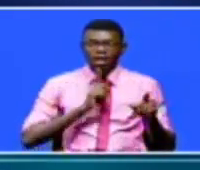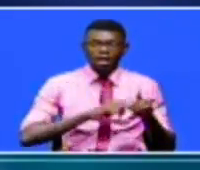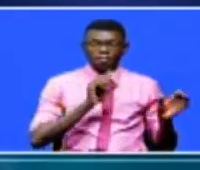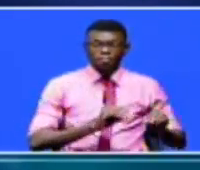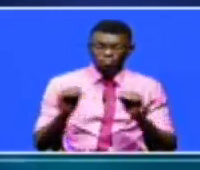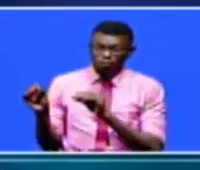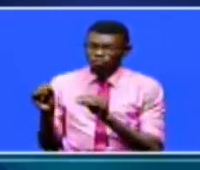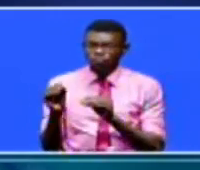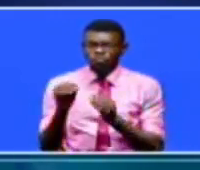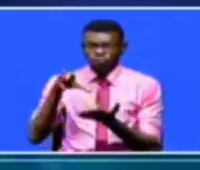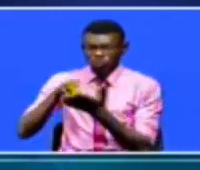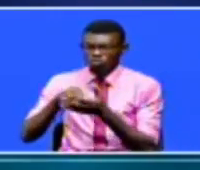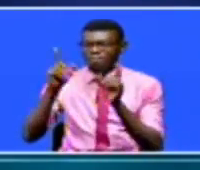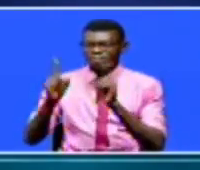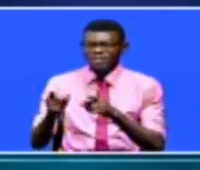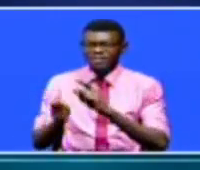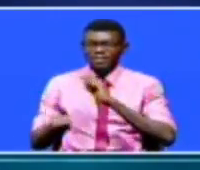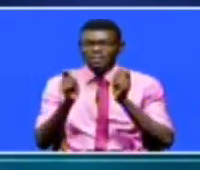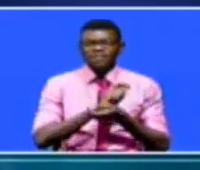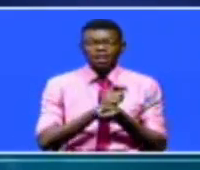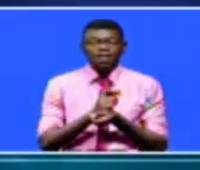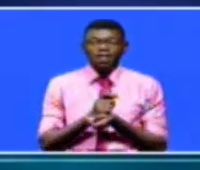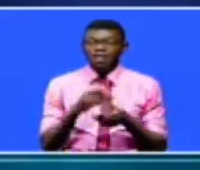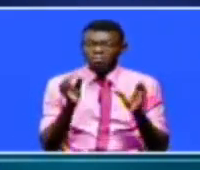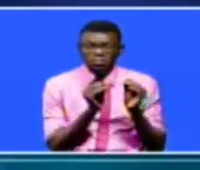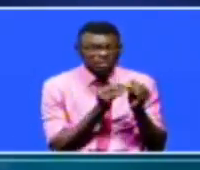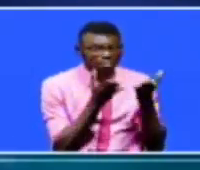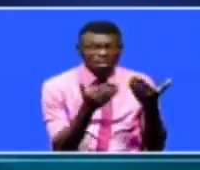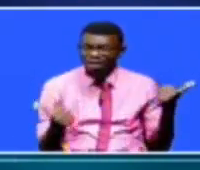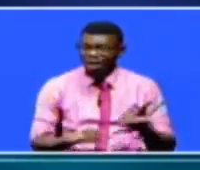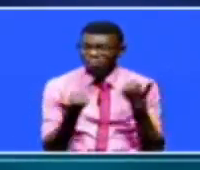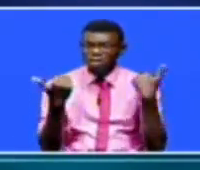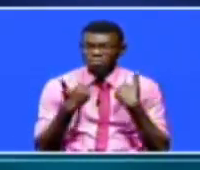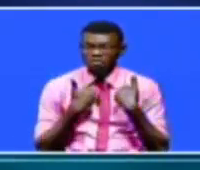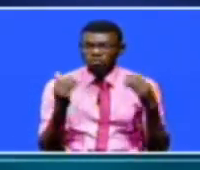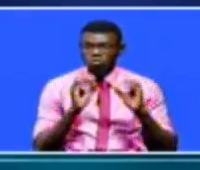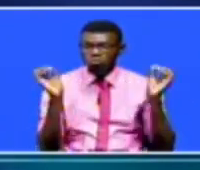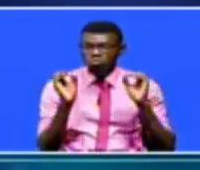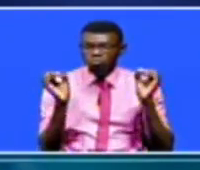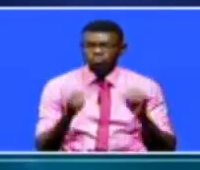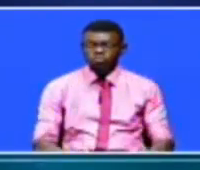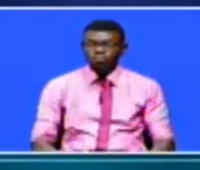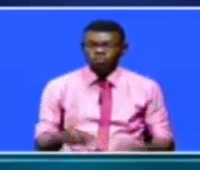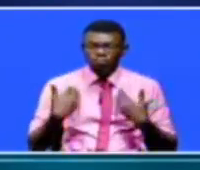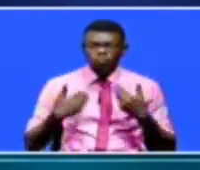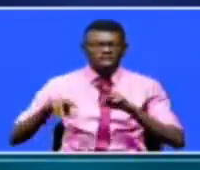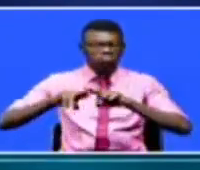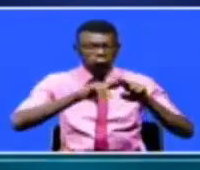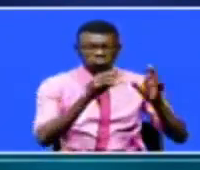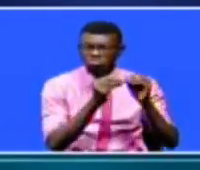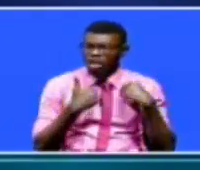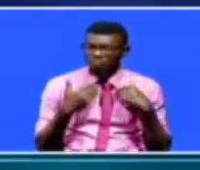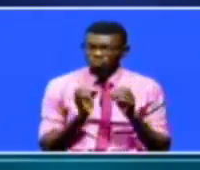abhors vacuums. Number one, there was no meeting on the 10th. Take it from me. There was no physical meeting that people sat.